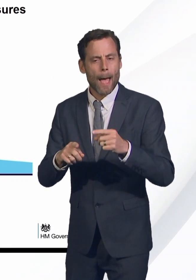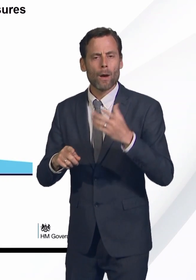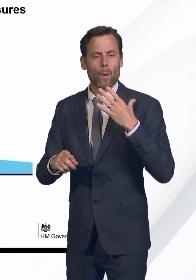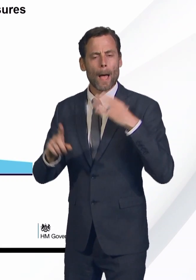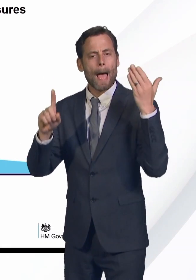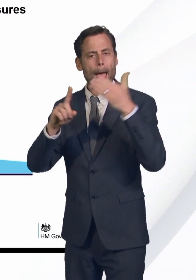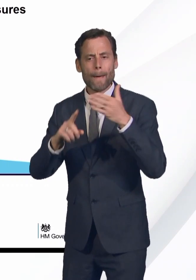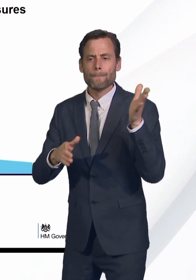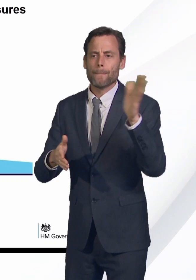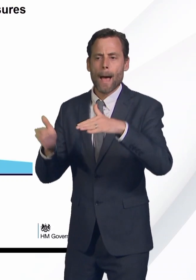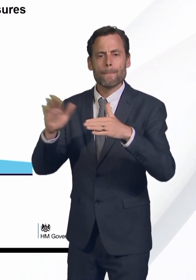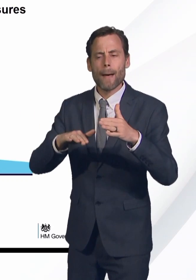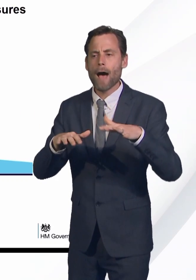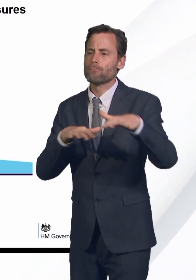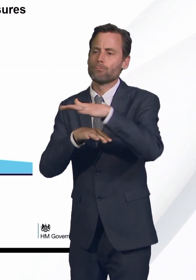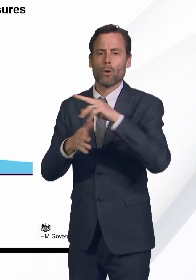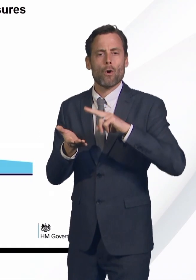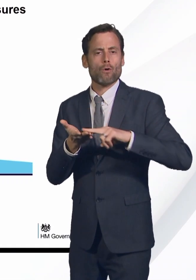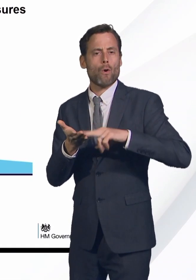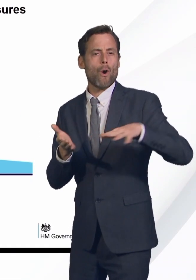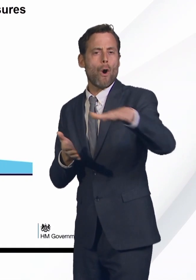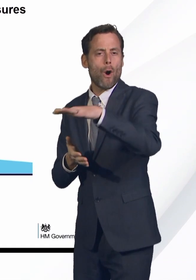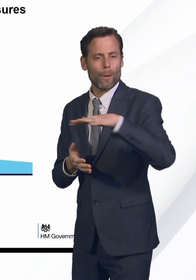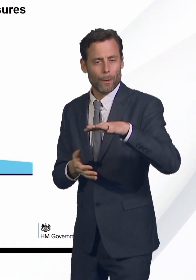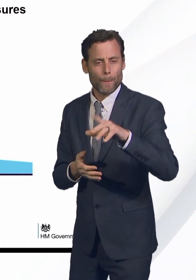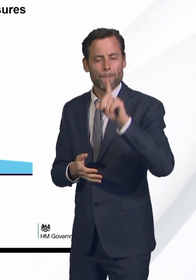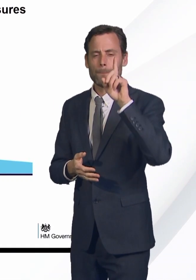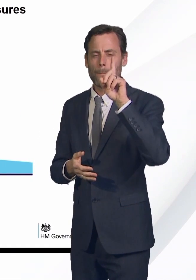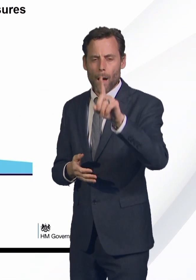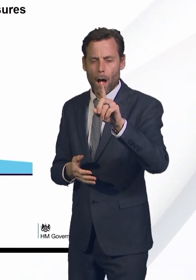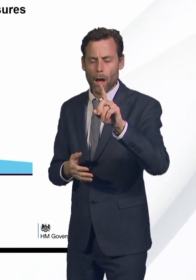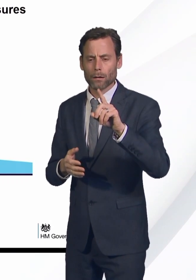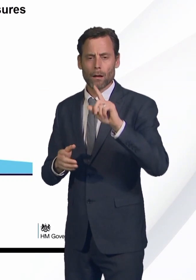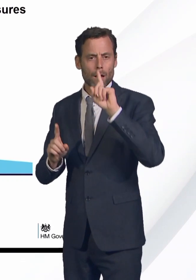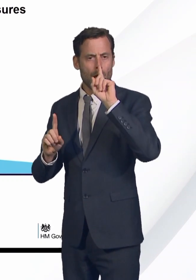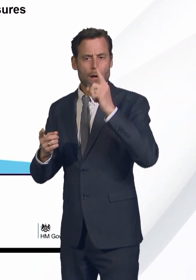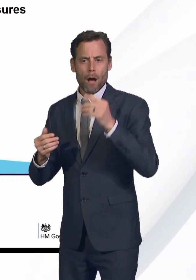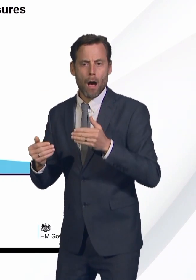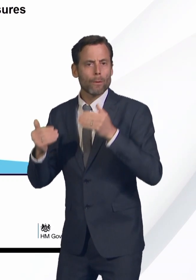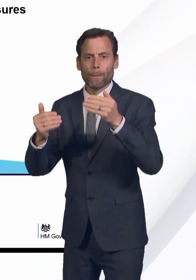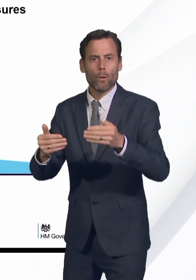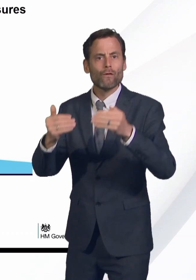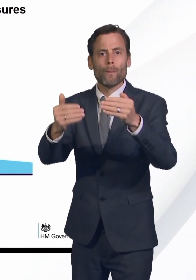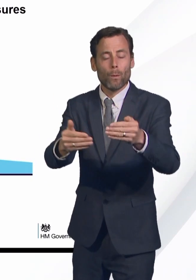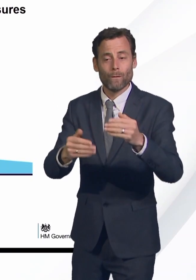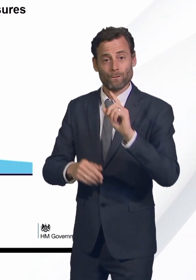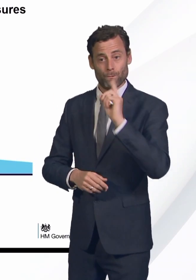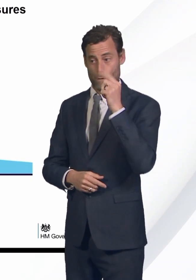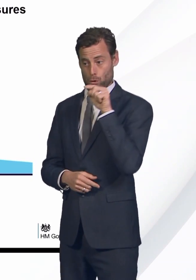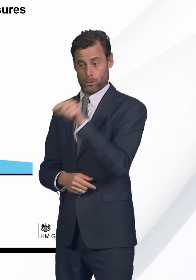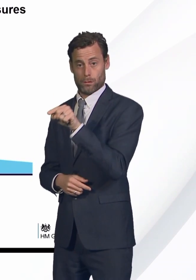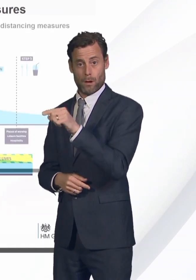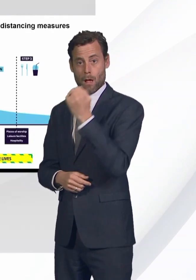crucially, doing so while avoiding what would be a disastrous second peak that could overwhelm the